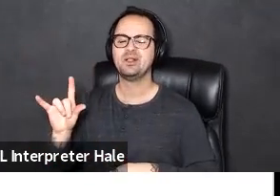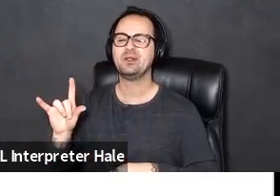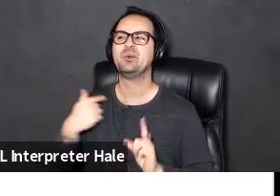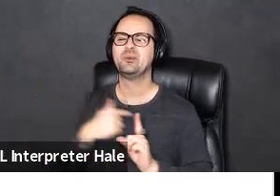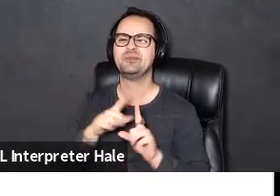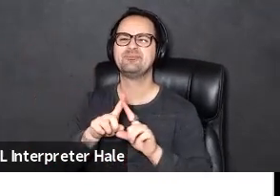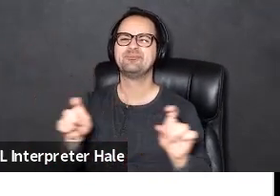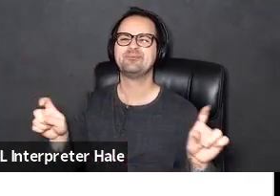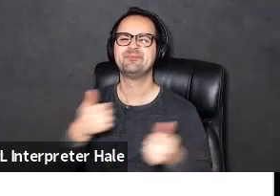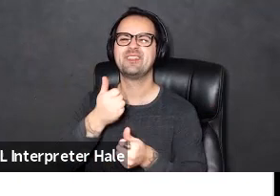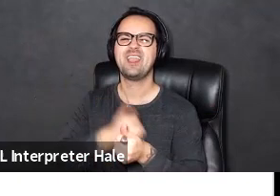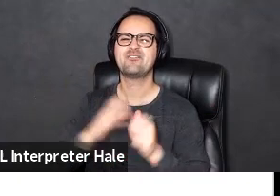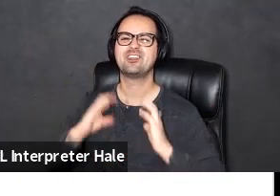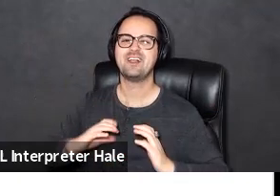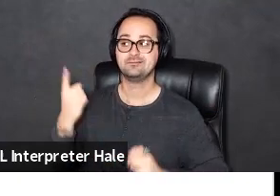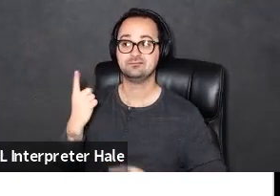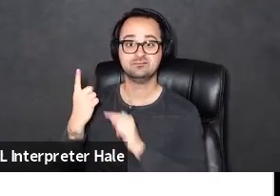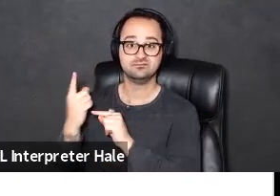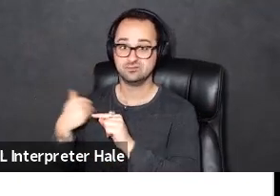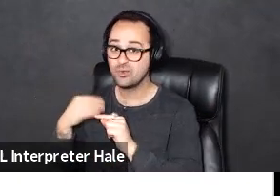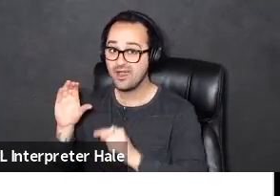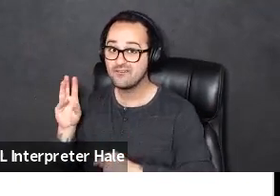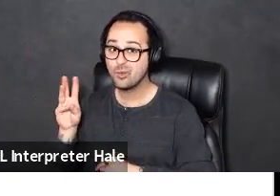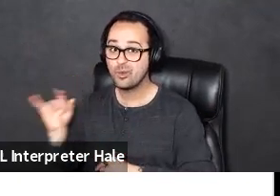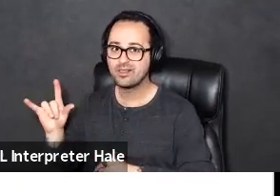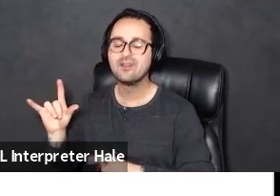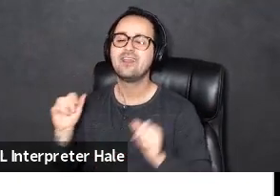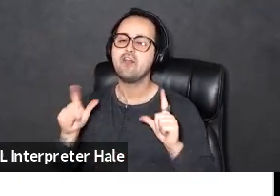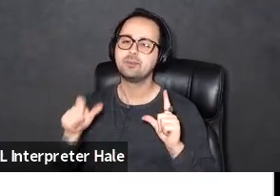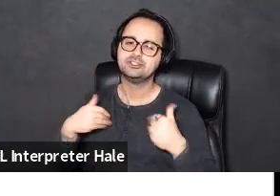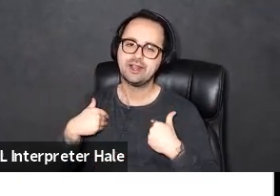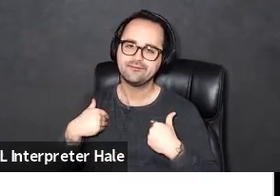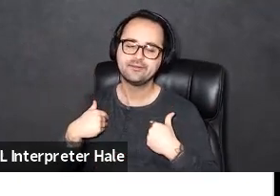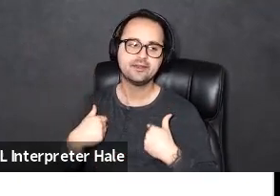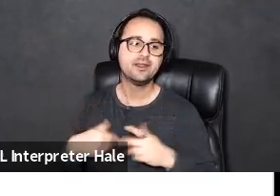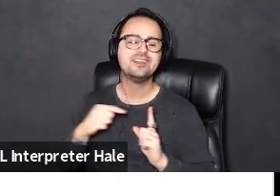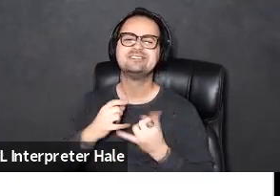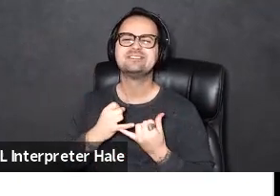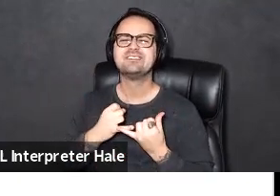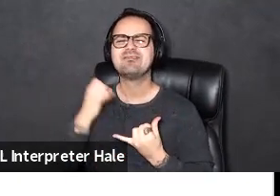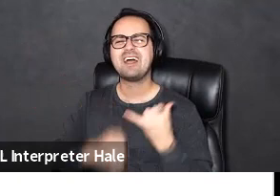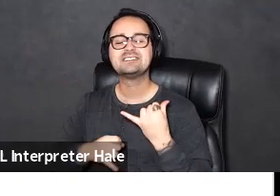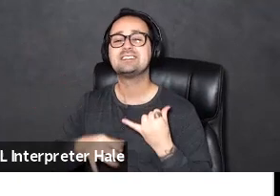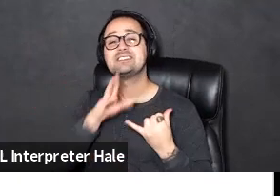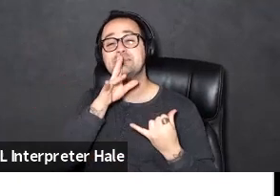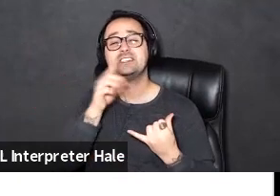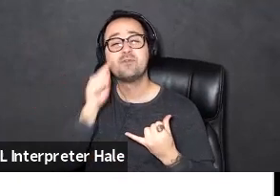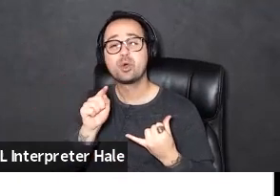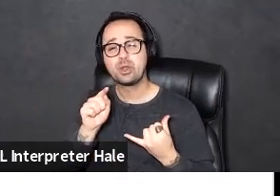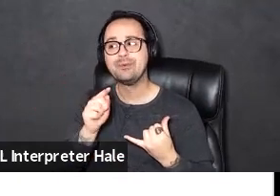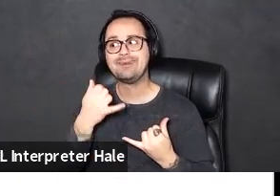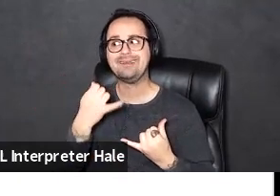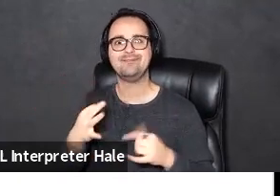every client that we work with. Do you have a will? Because everybody should have one. It's the last thing that speaks for you if you can't speak for